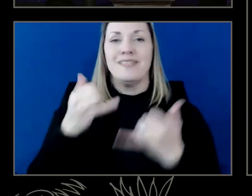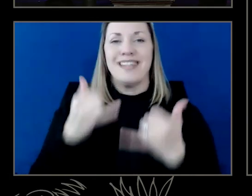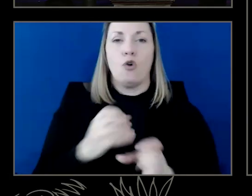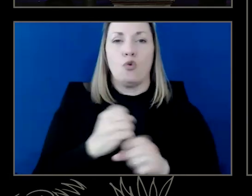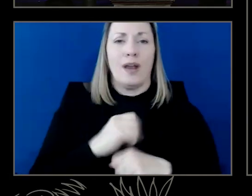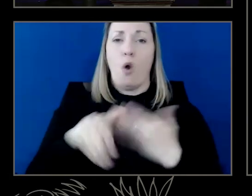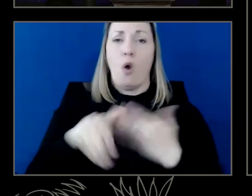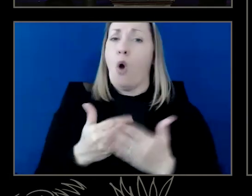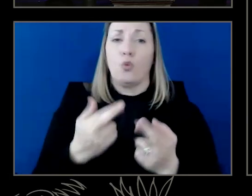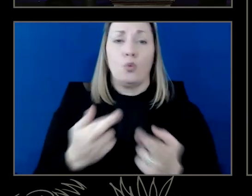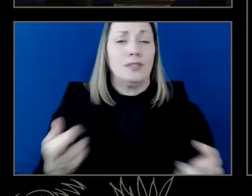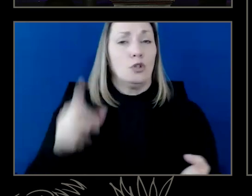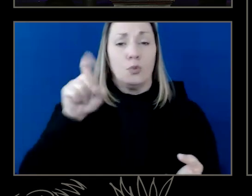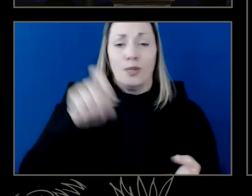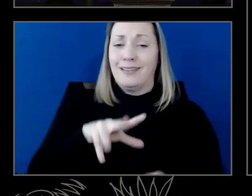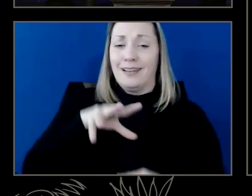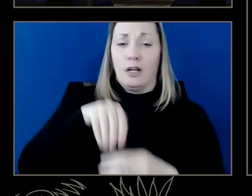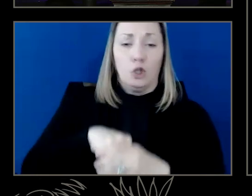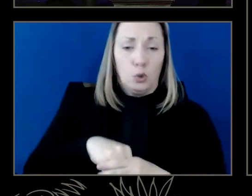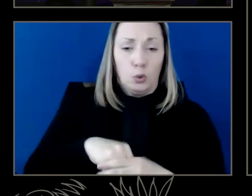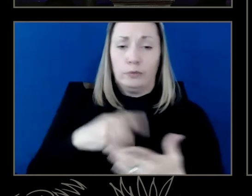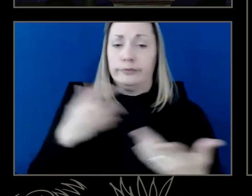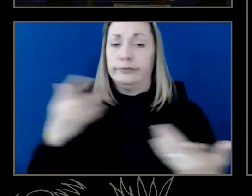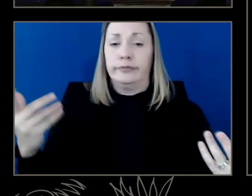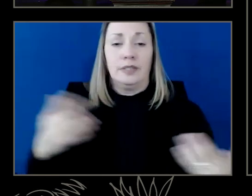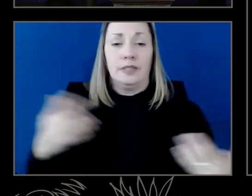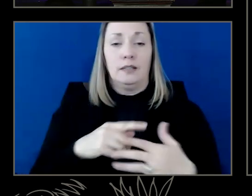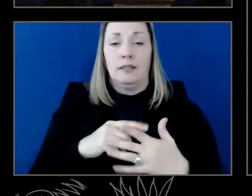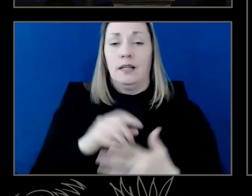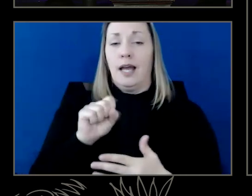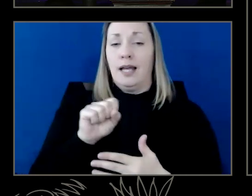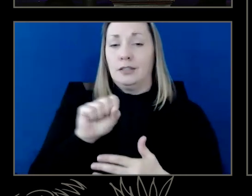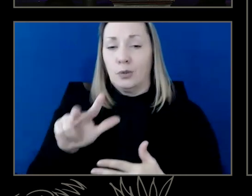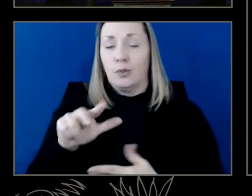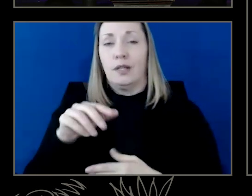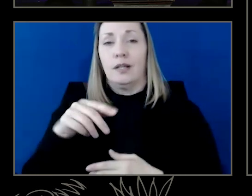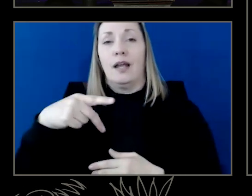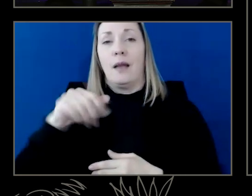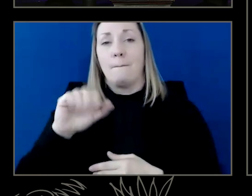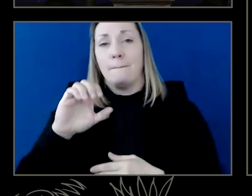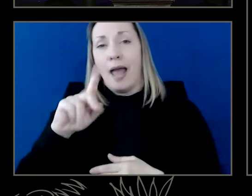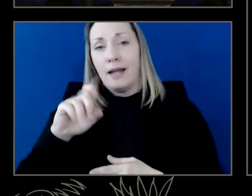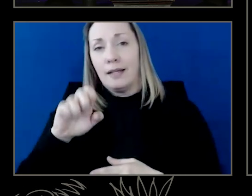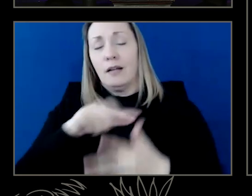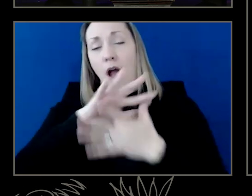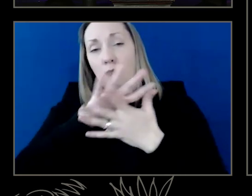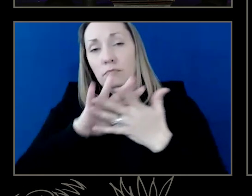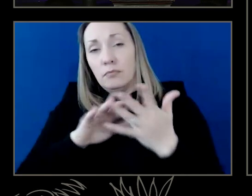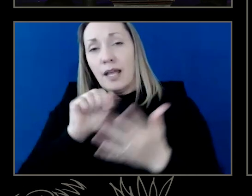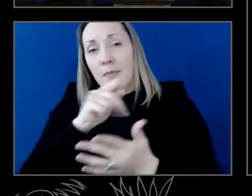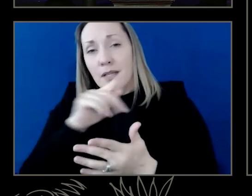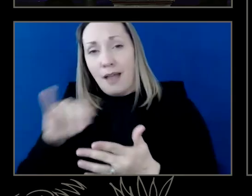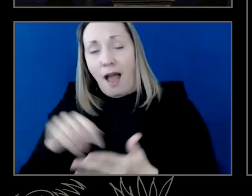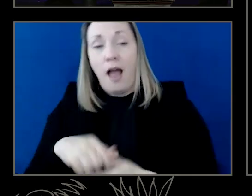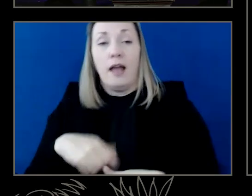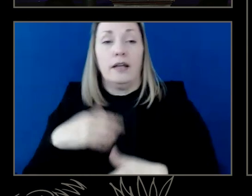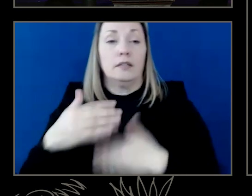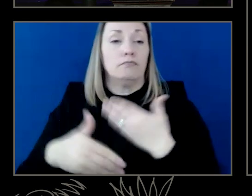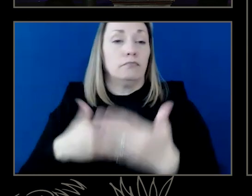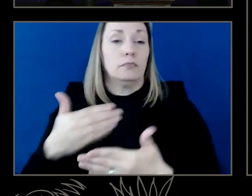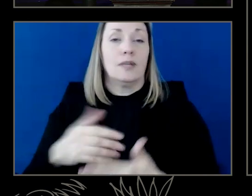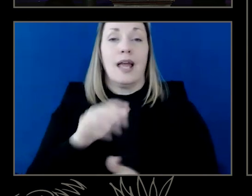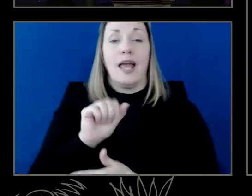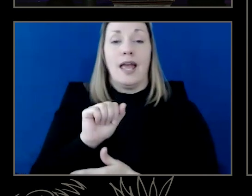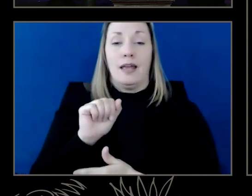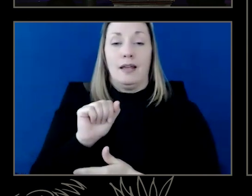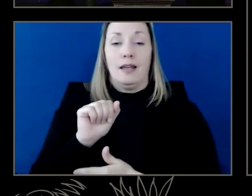we need. That includes the S3 bucket for the front end, Lambda functions for the backend, API gateway for routes, AM